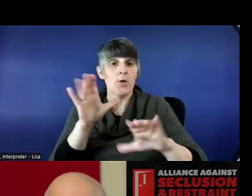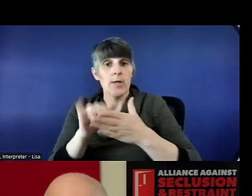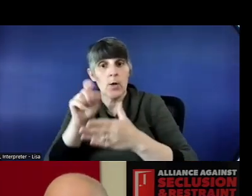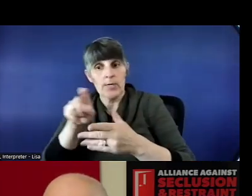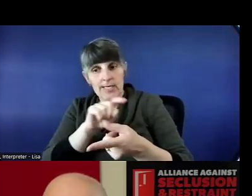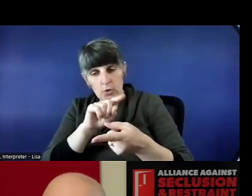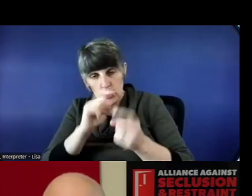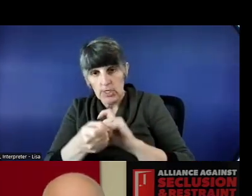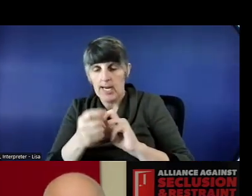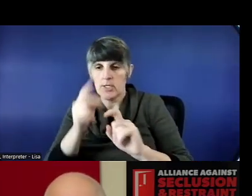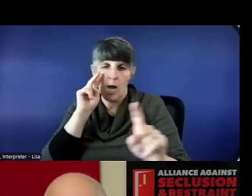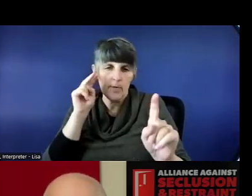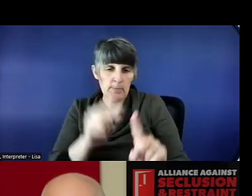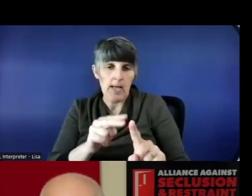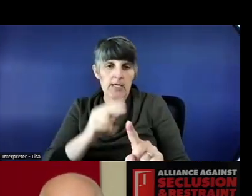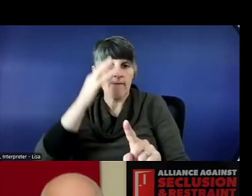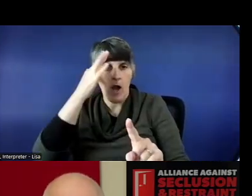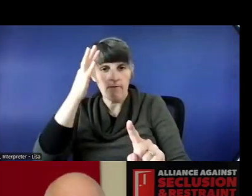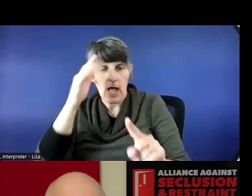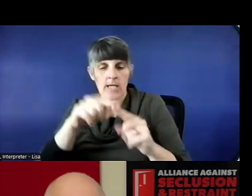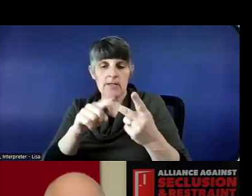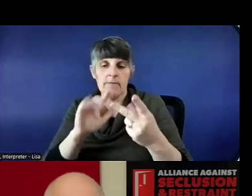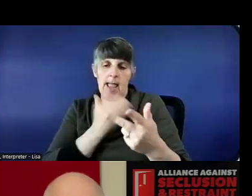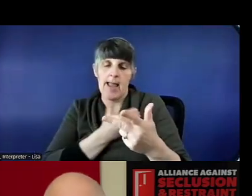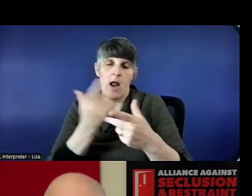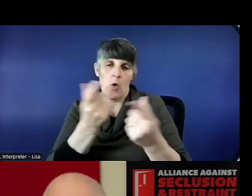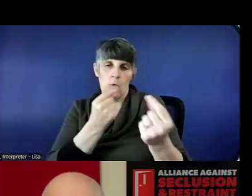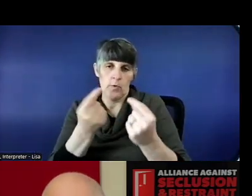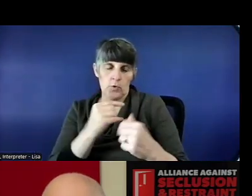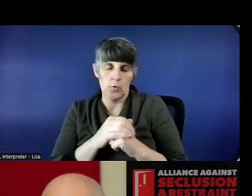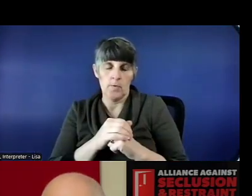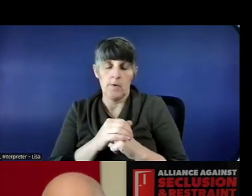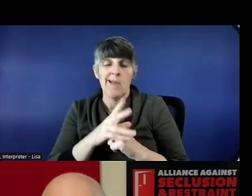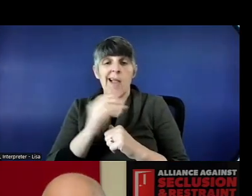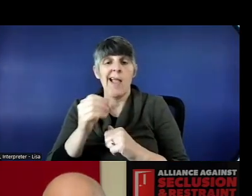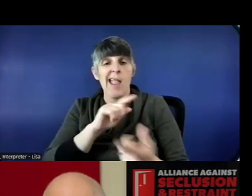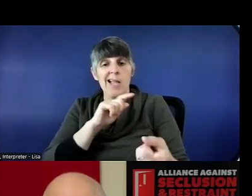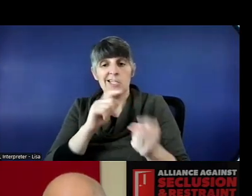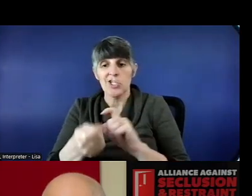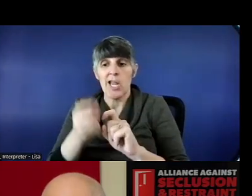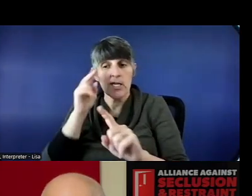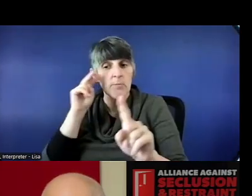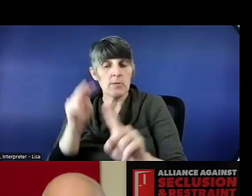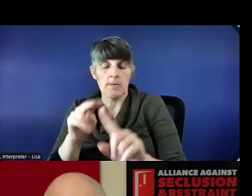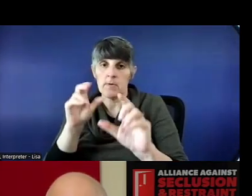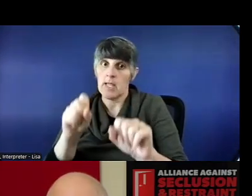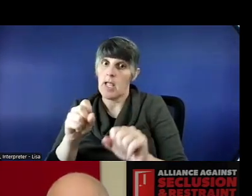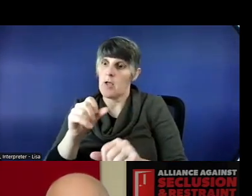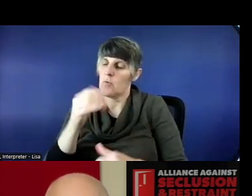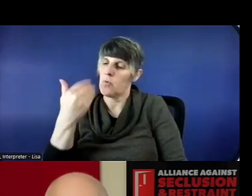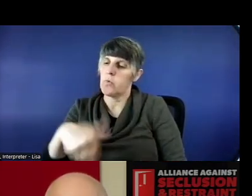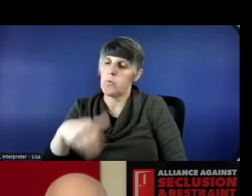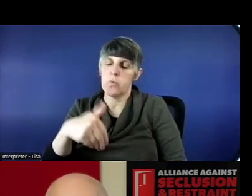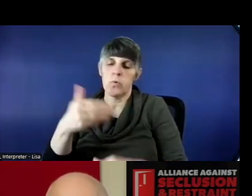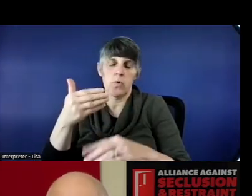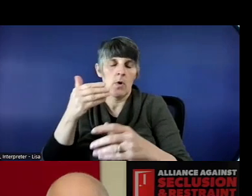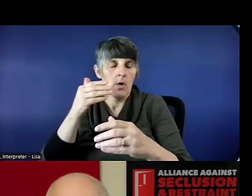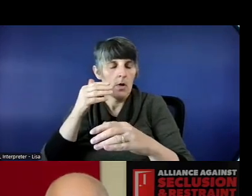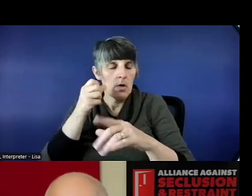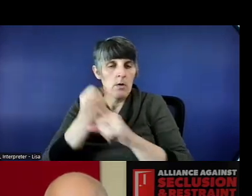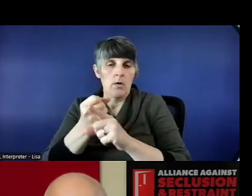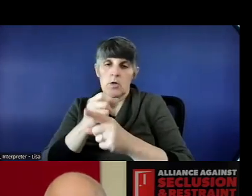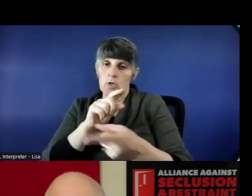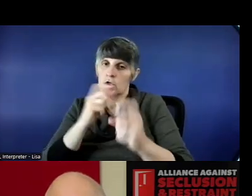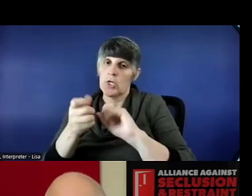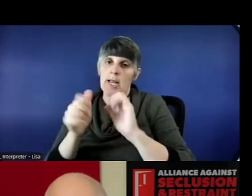perspective, our philosophy, and our practices. And a change in perspective can go a long way in changing how we